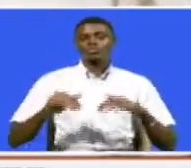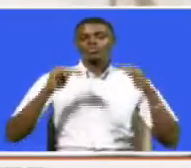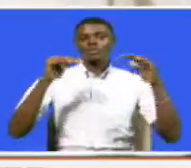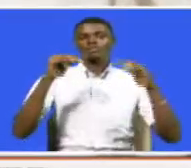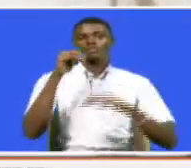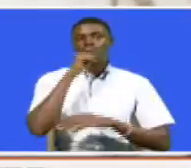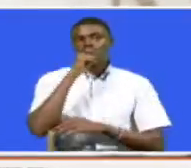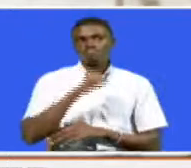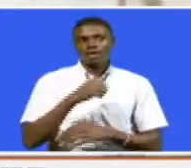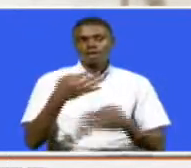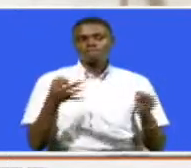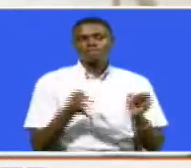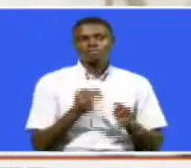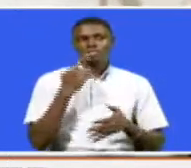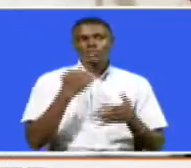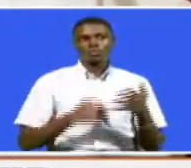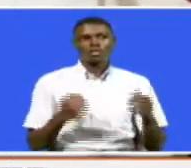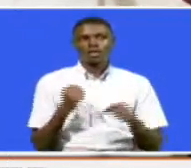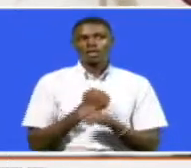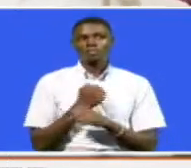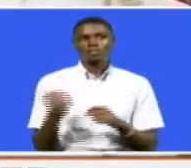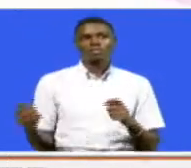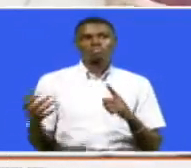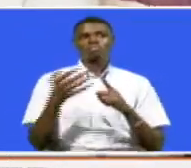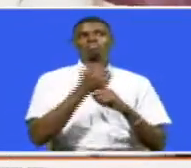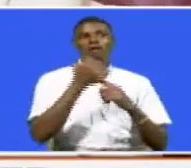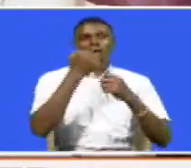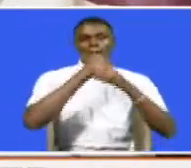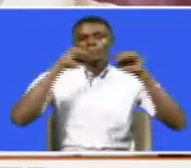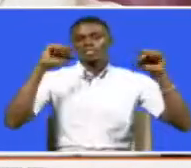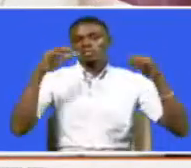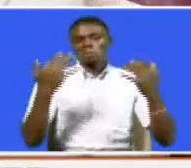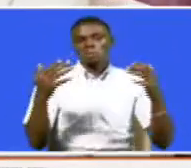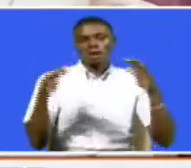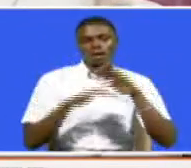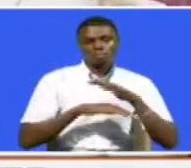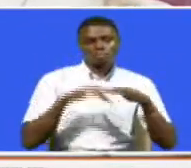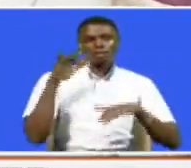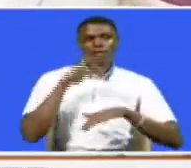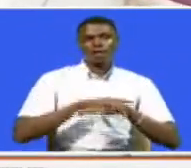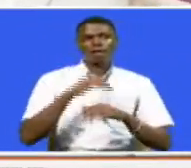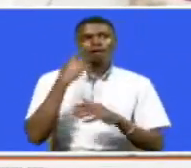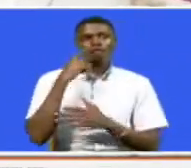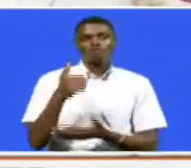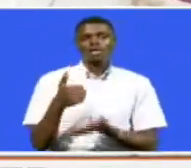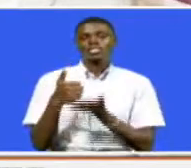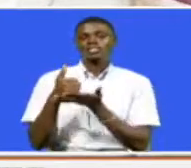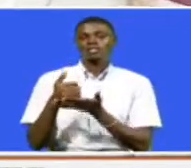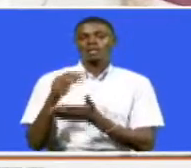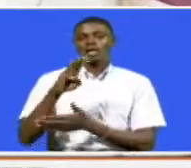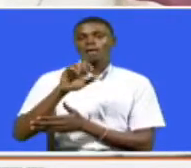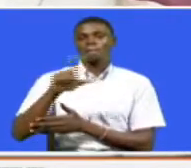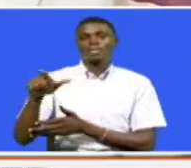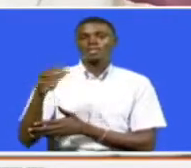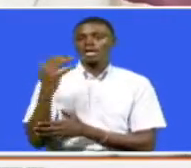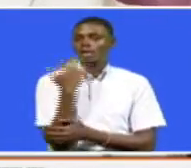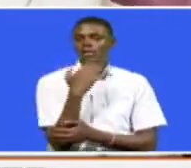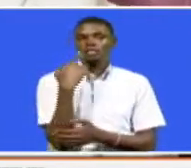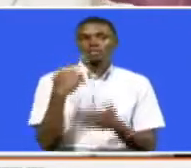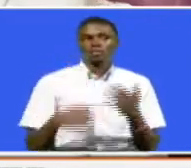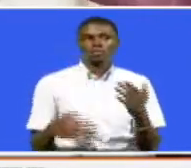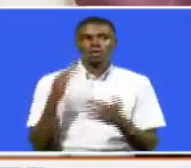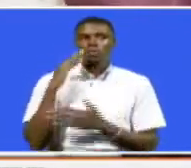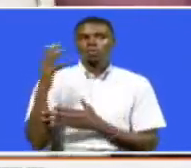age. The family says they could not reach either the president or his deputy earlier for assistance. The bill, Rigathi says,